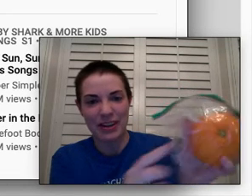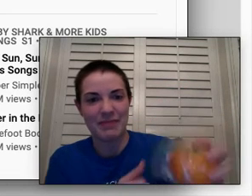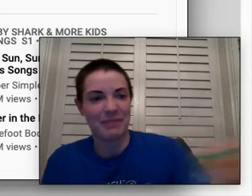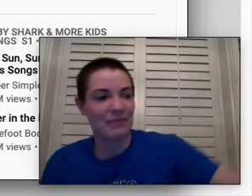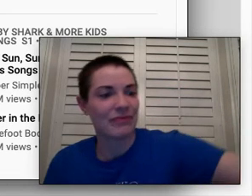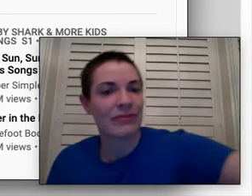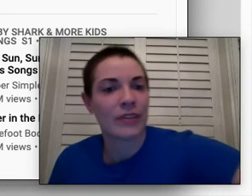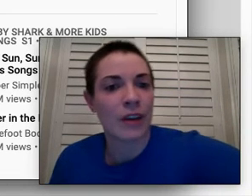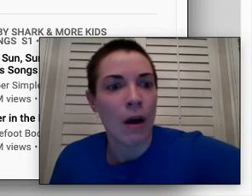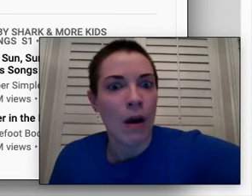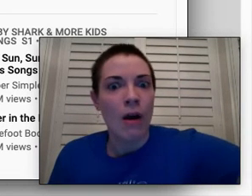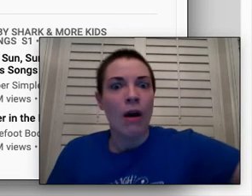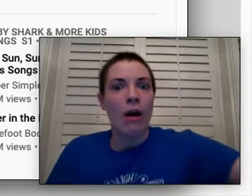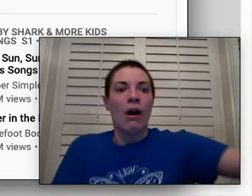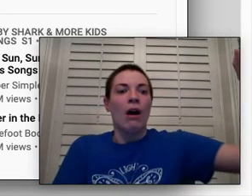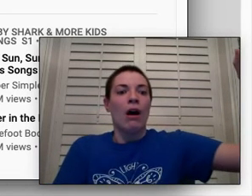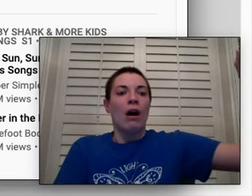part.